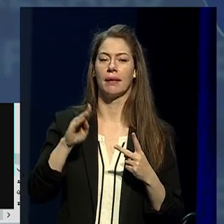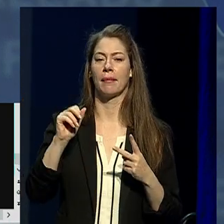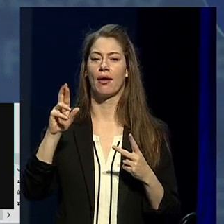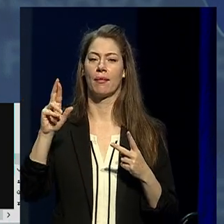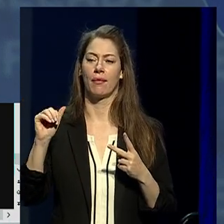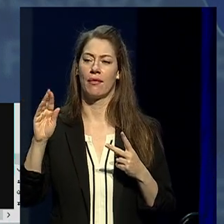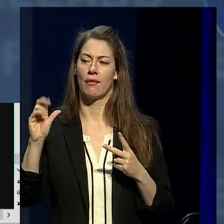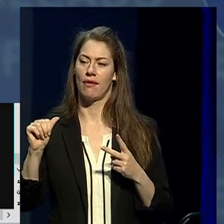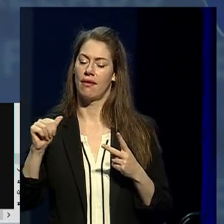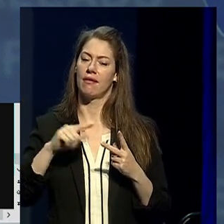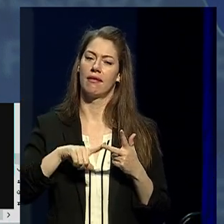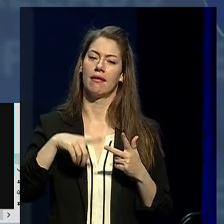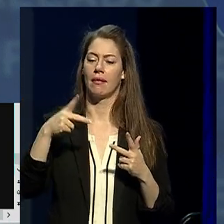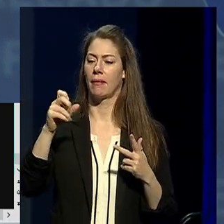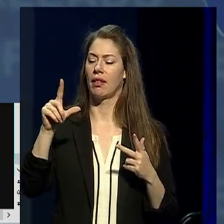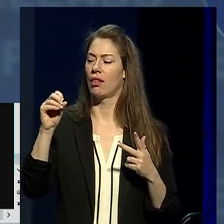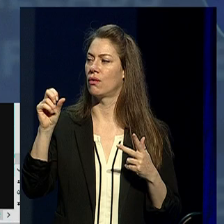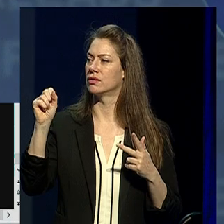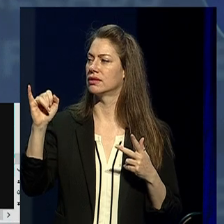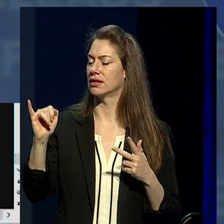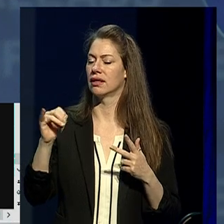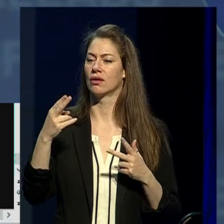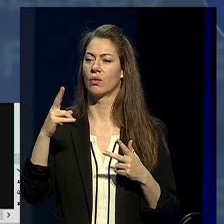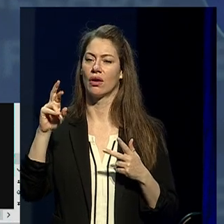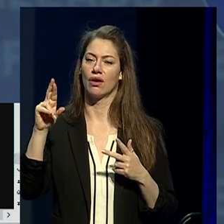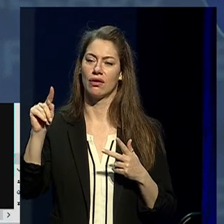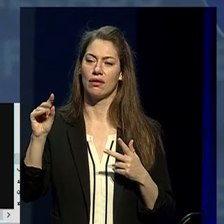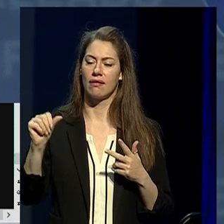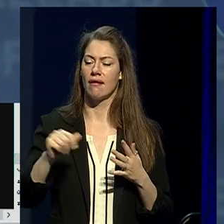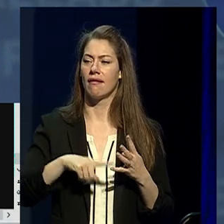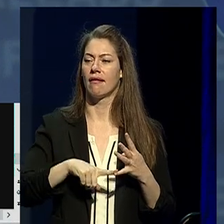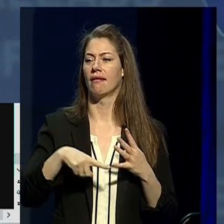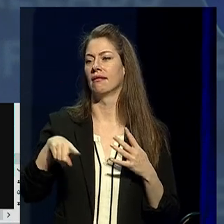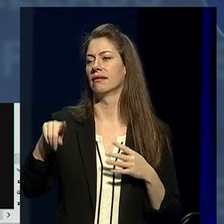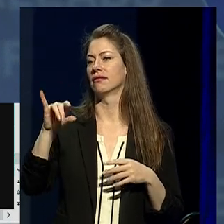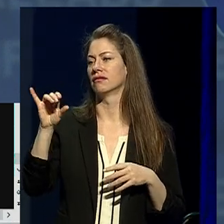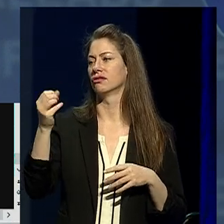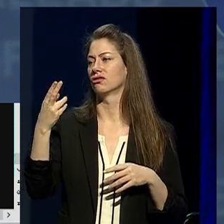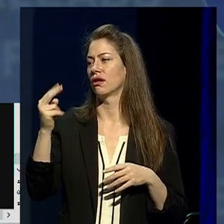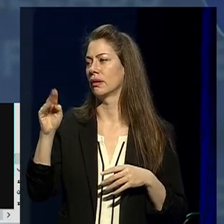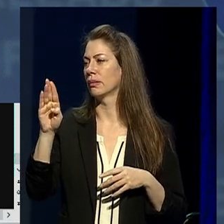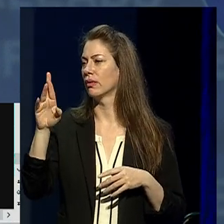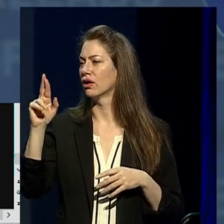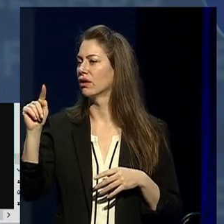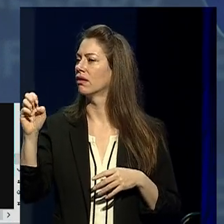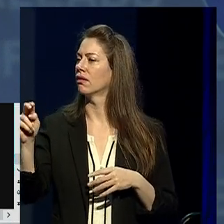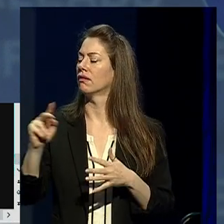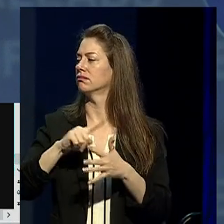Nancy Pelosi, Barbara Lee, Dolores Huerta, and so many others.